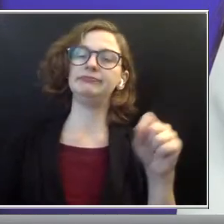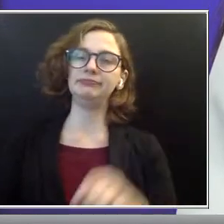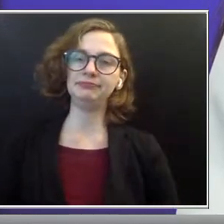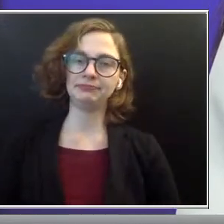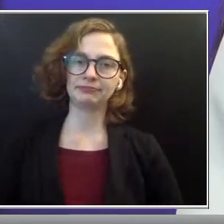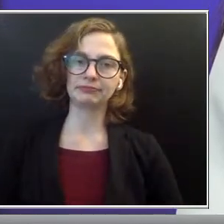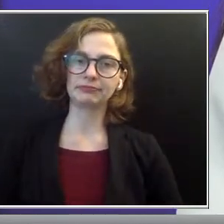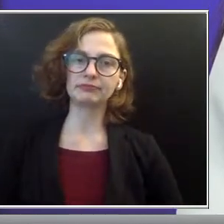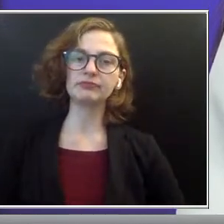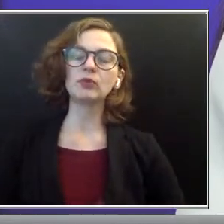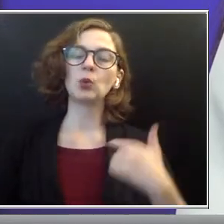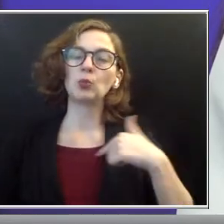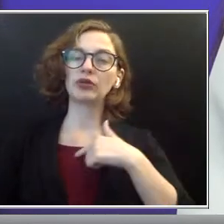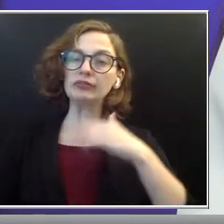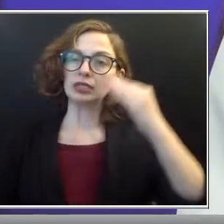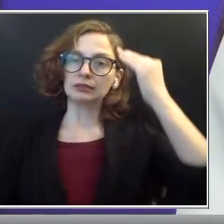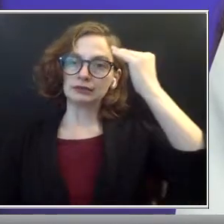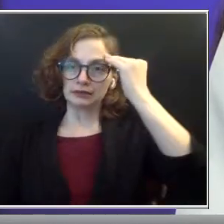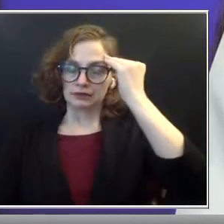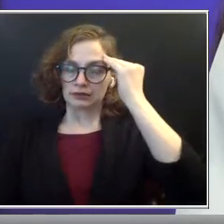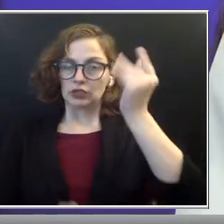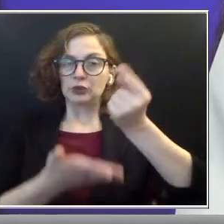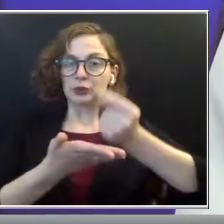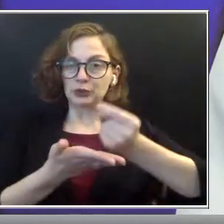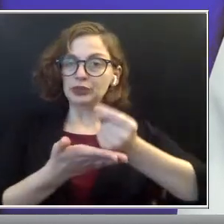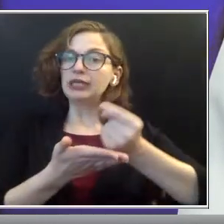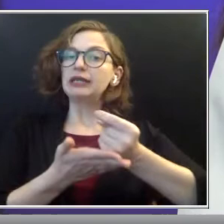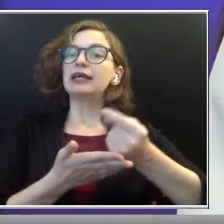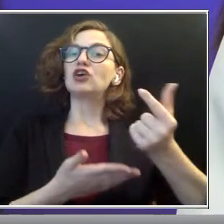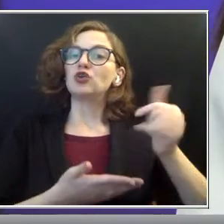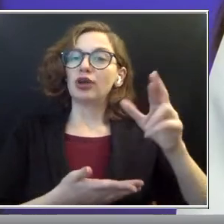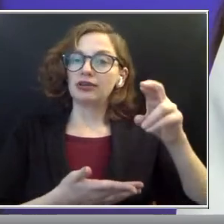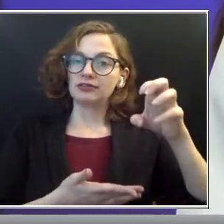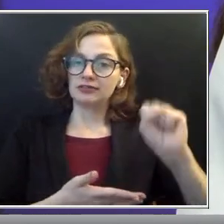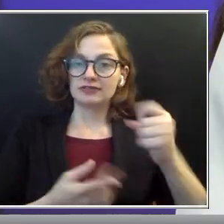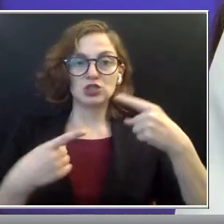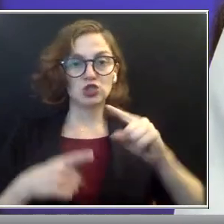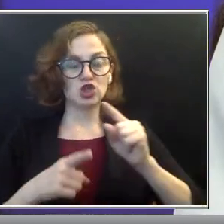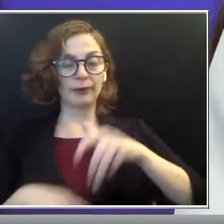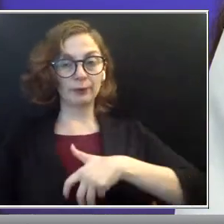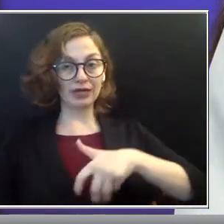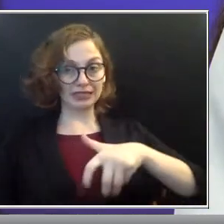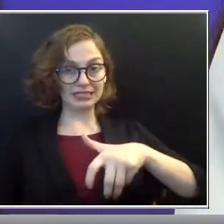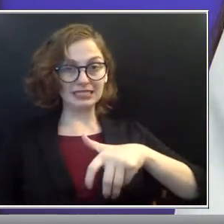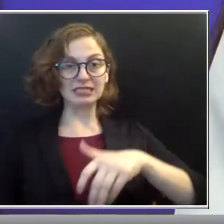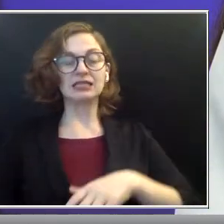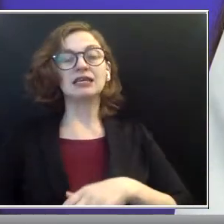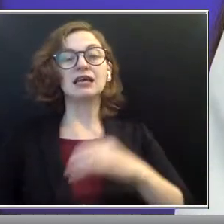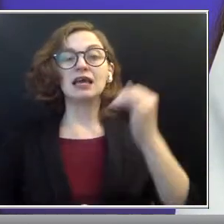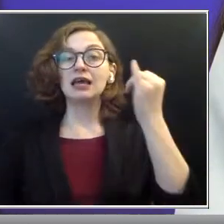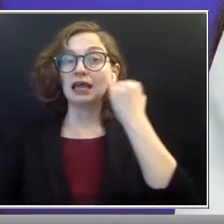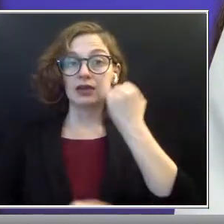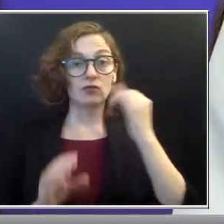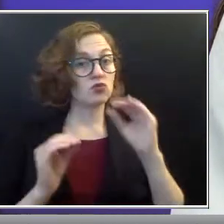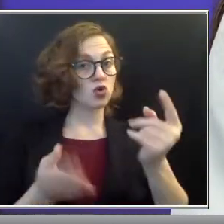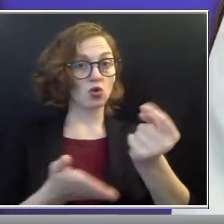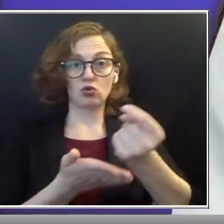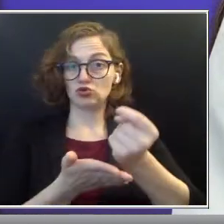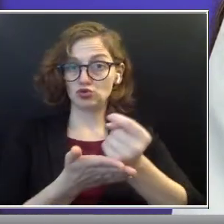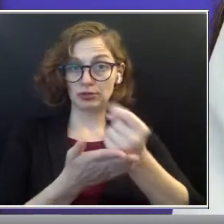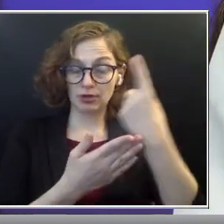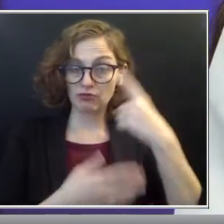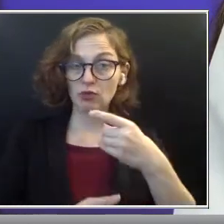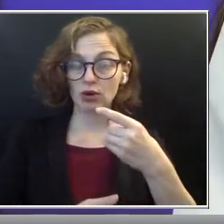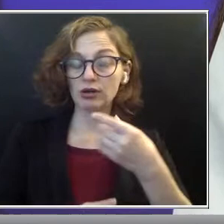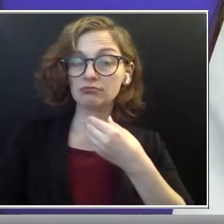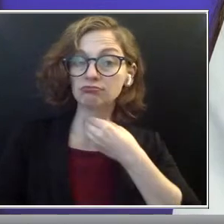of treating Graves' disease in pregnancy. Untreated Graves' disease would put mom at risk for premature